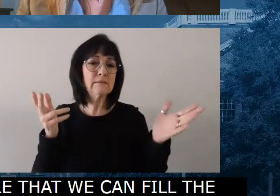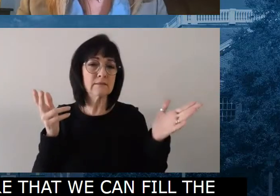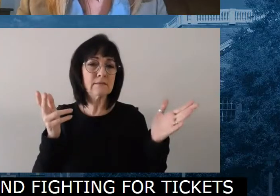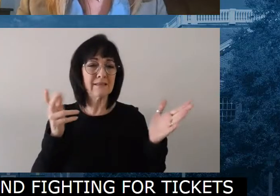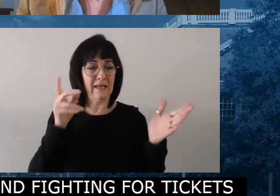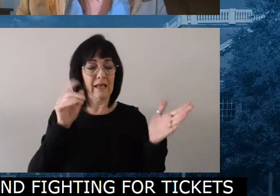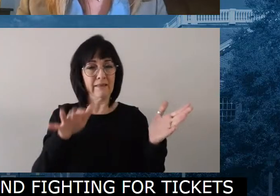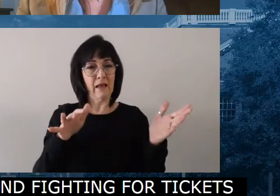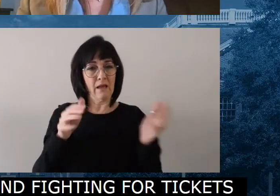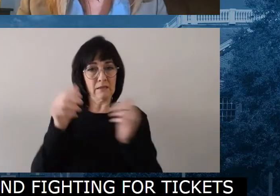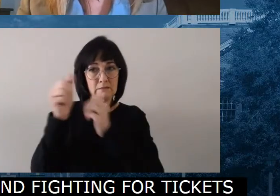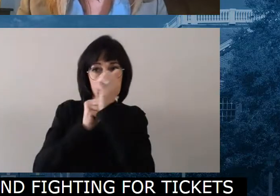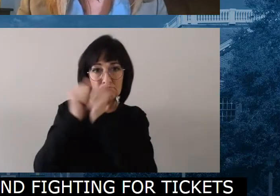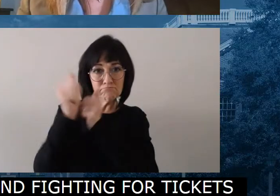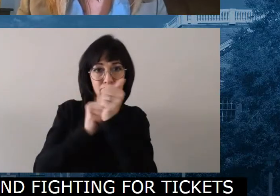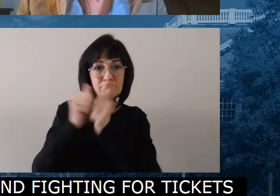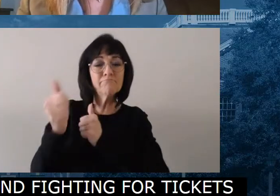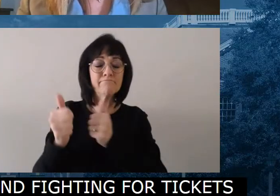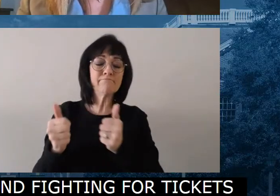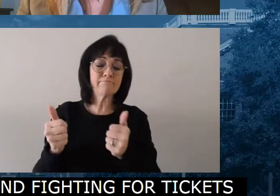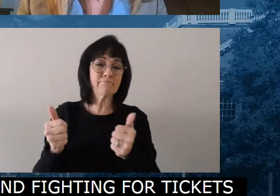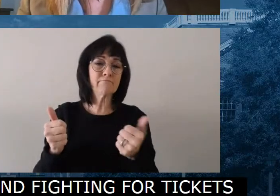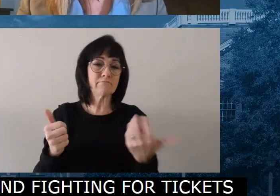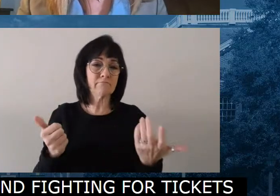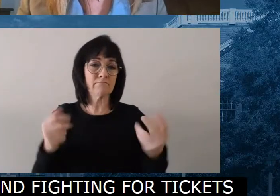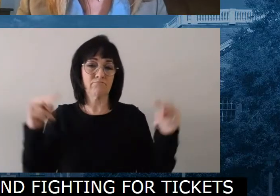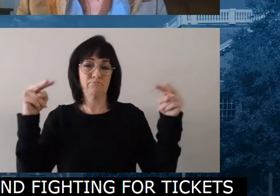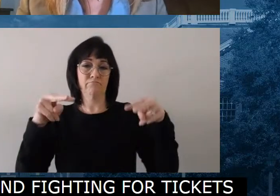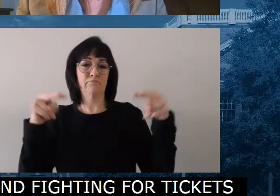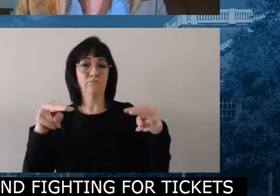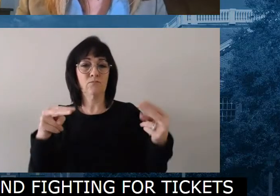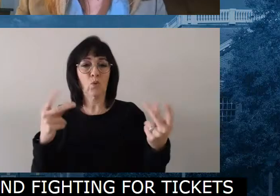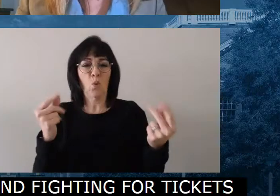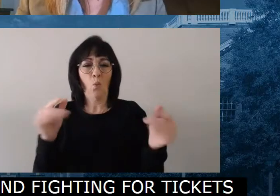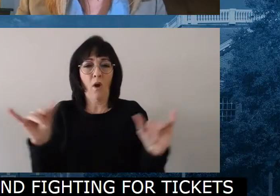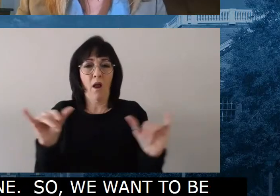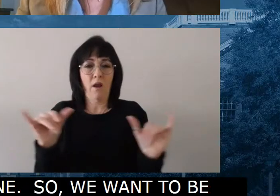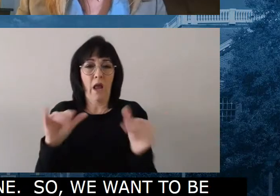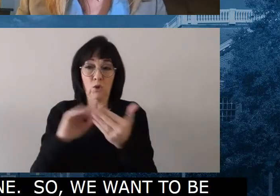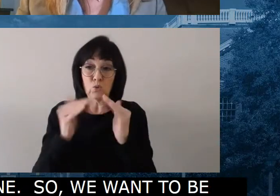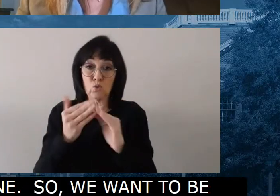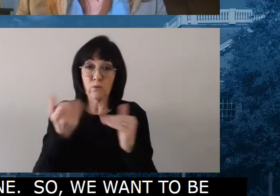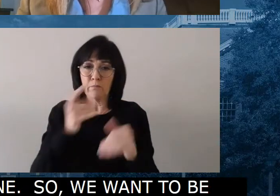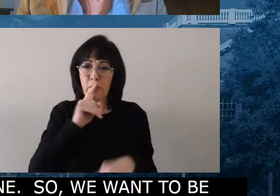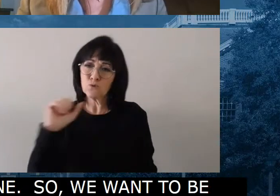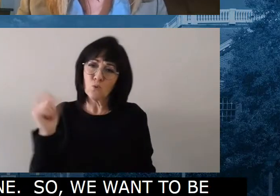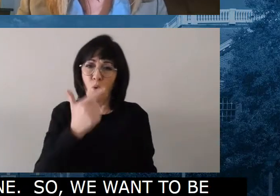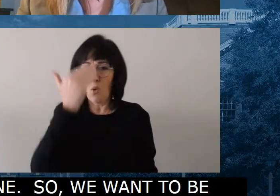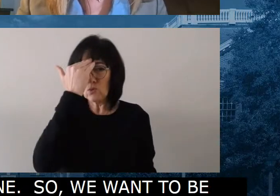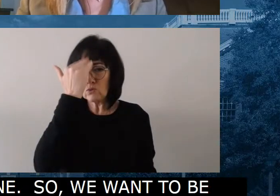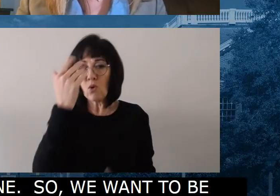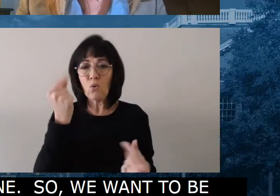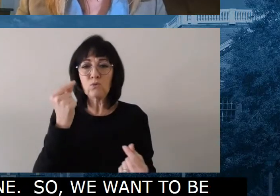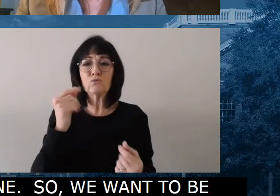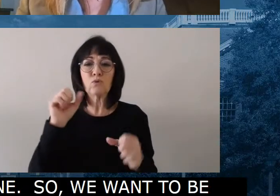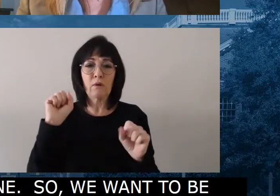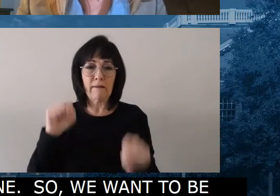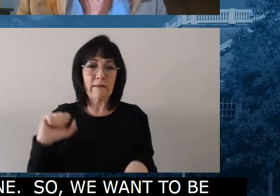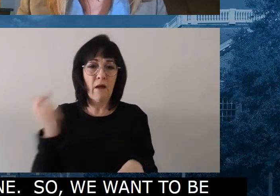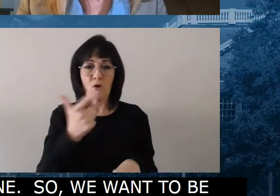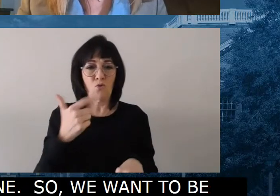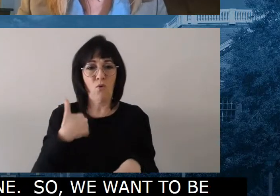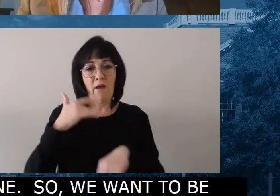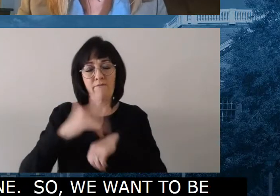everybody's needs and make sure we don't leave one part of the community underserved. And the last